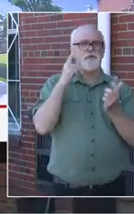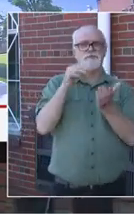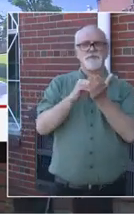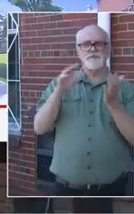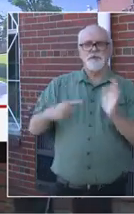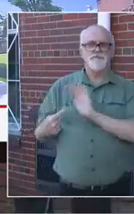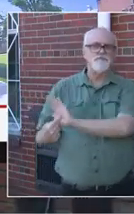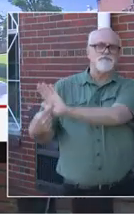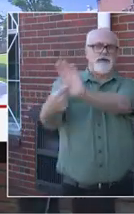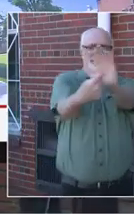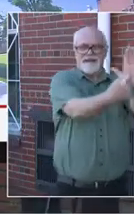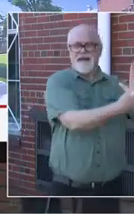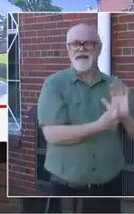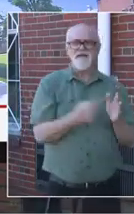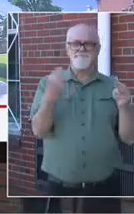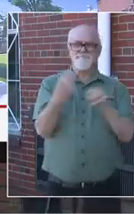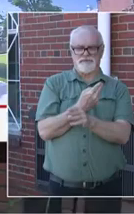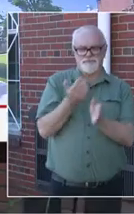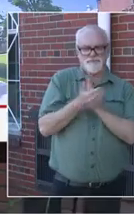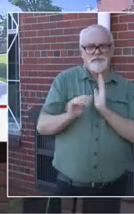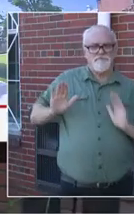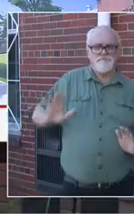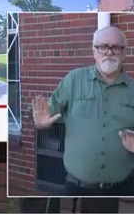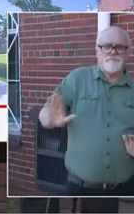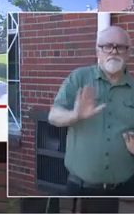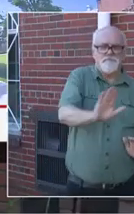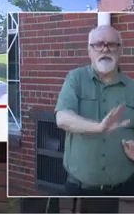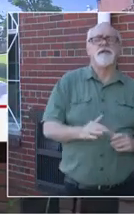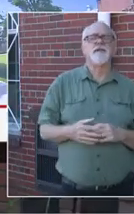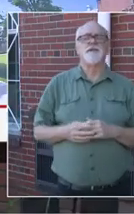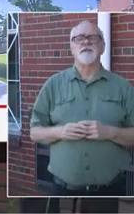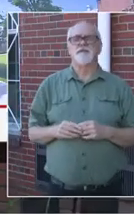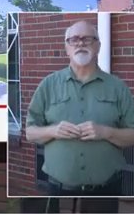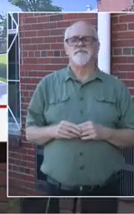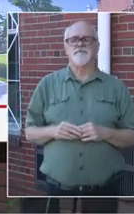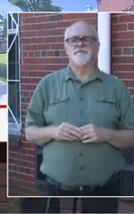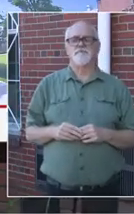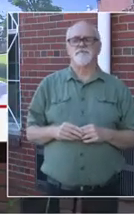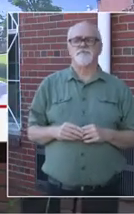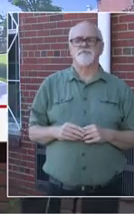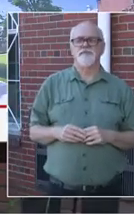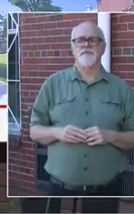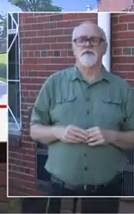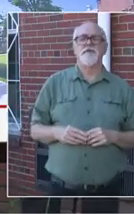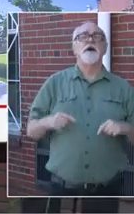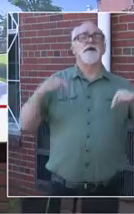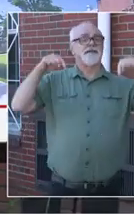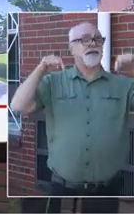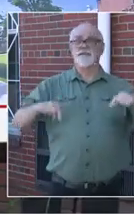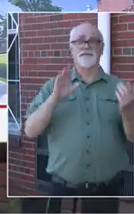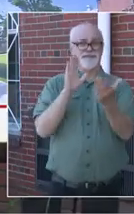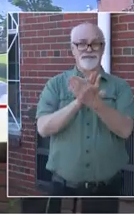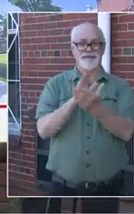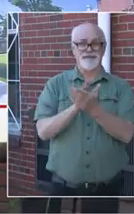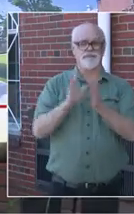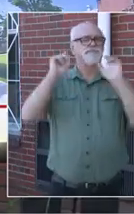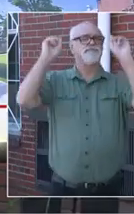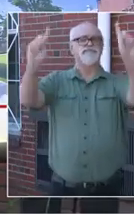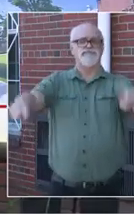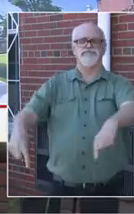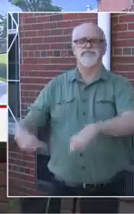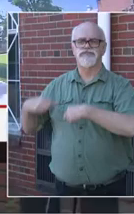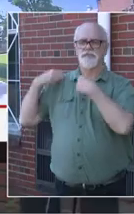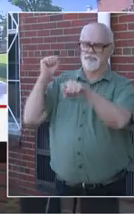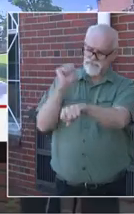in their math skills. And I know Burroughs is also proud because of the work that they've been able to accomplish here in their classrooms as we